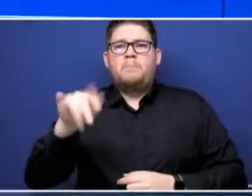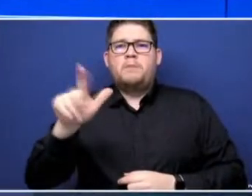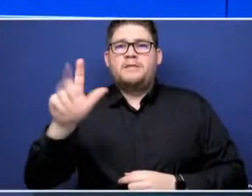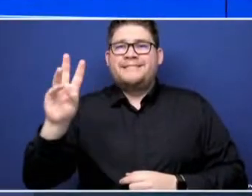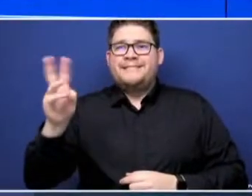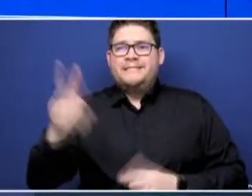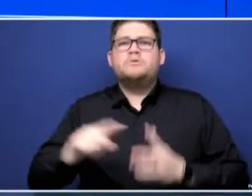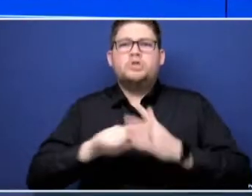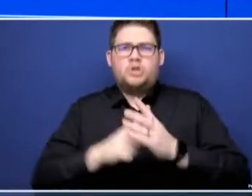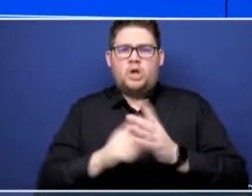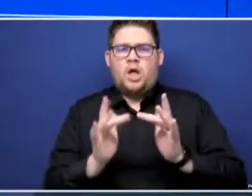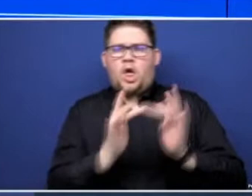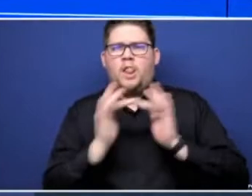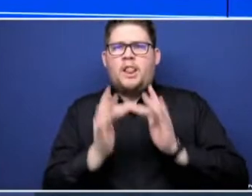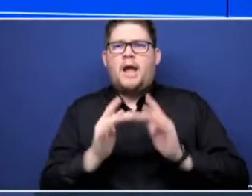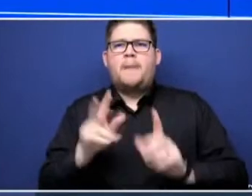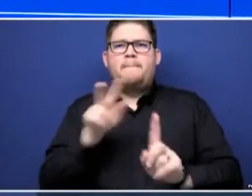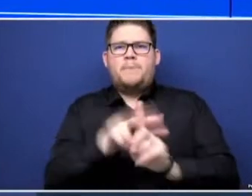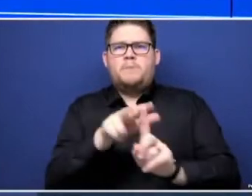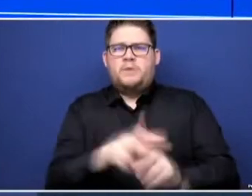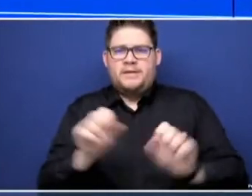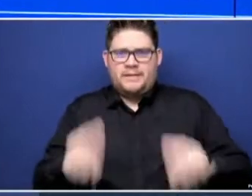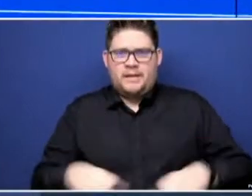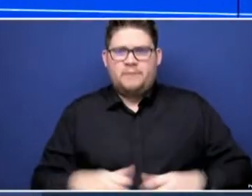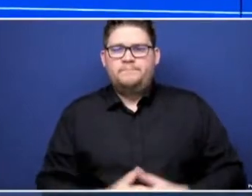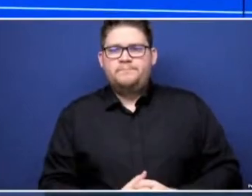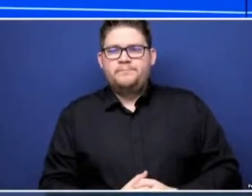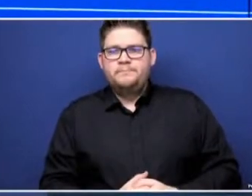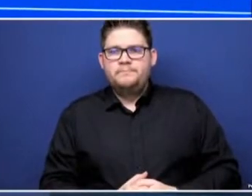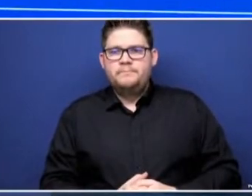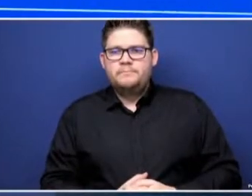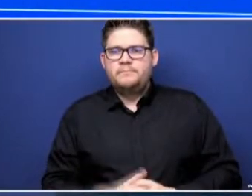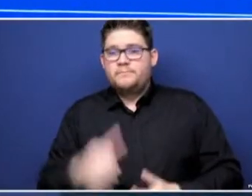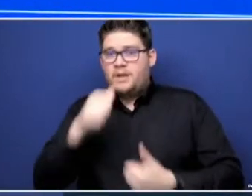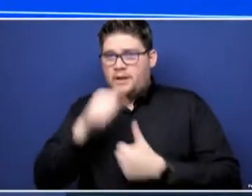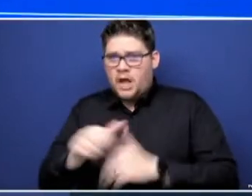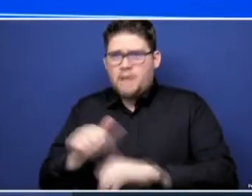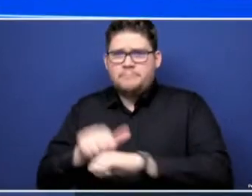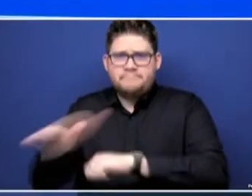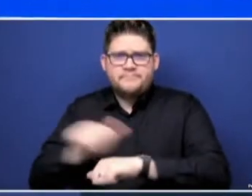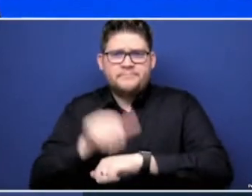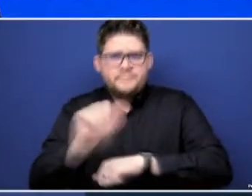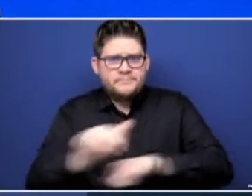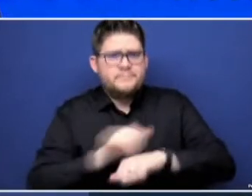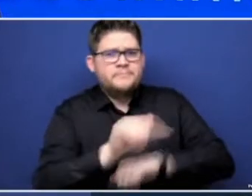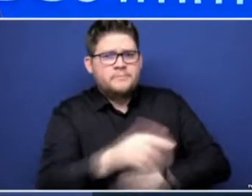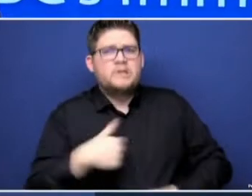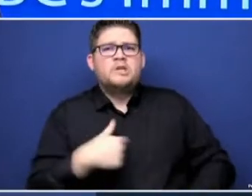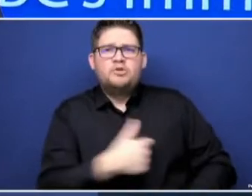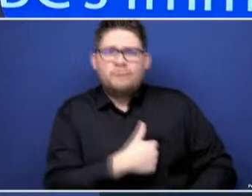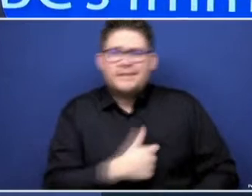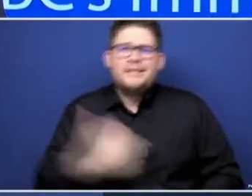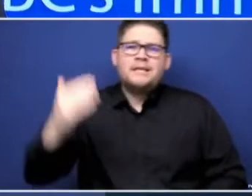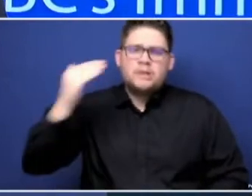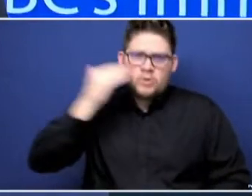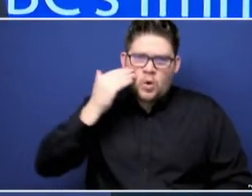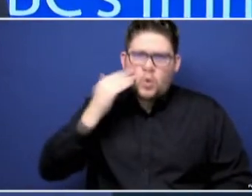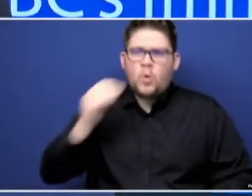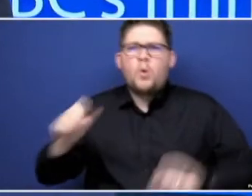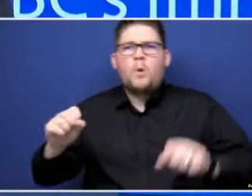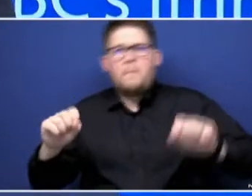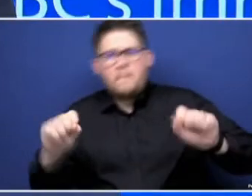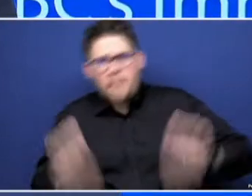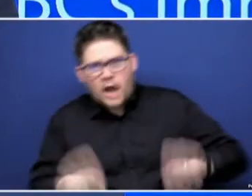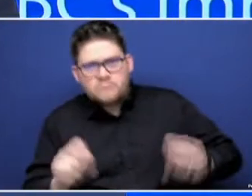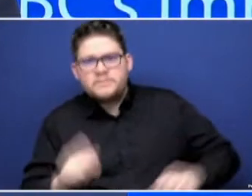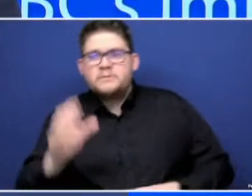Oh, hi there. Regarding today's announcement, how long will these contracts last, and how are certain staff members selected within each business? Will they